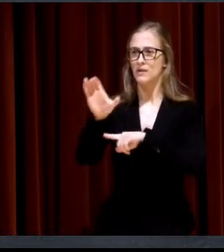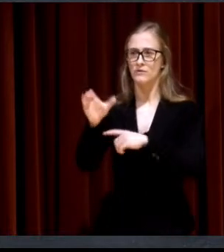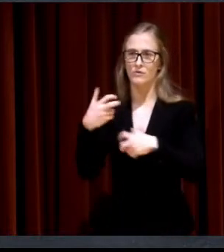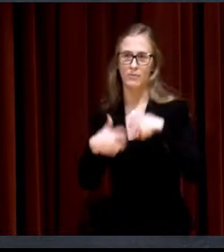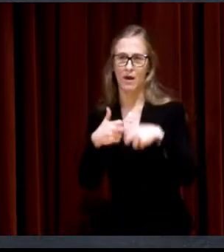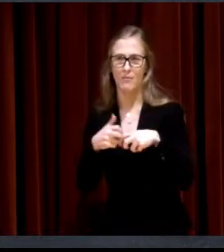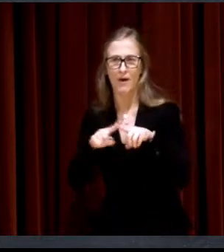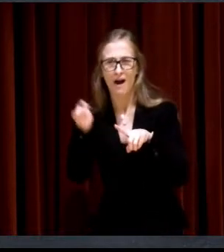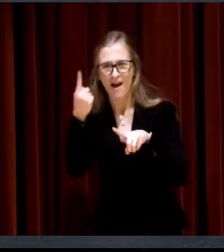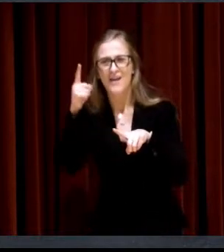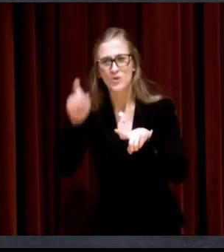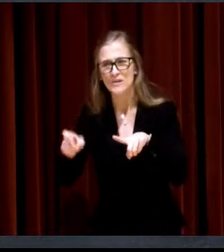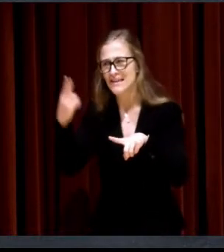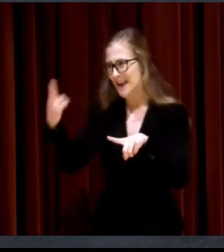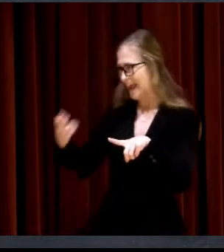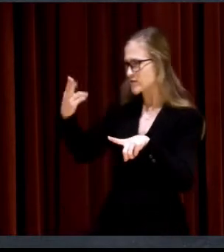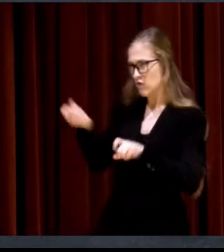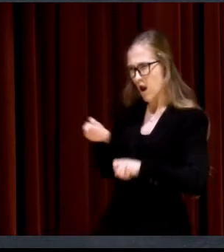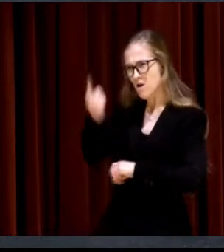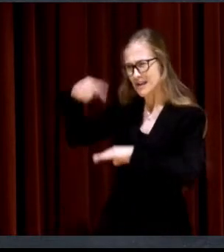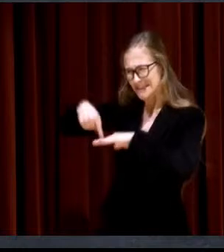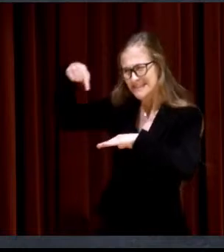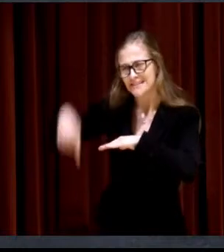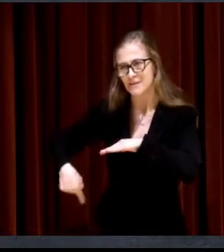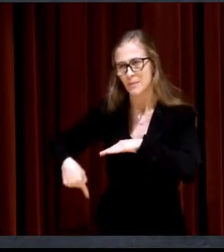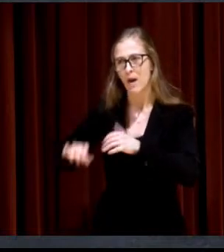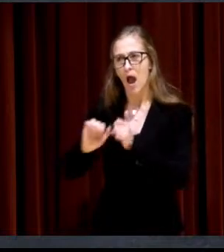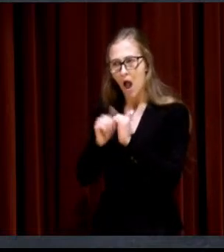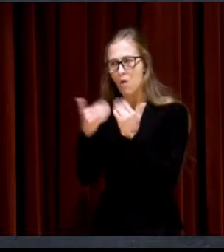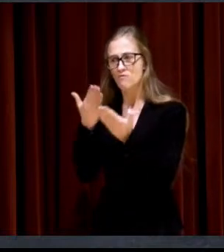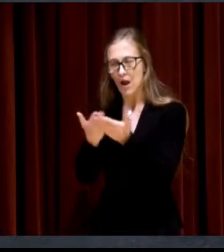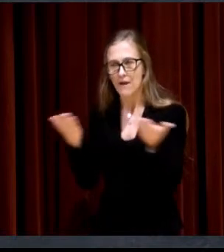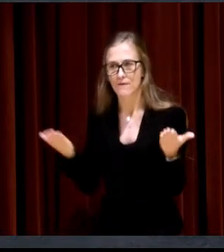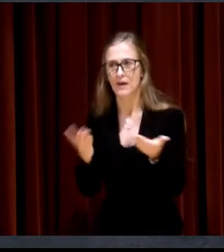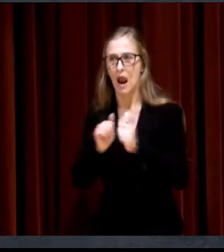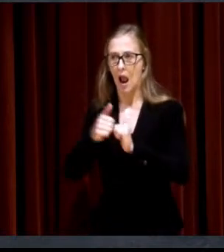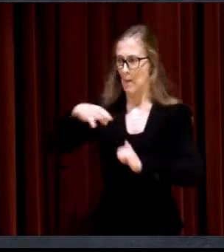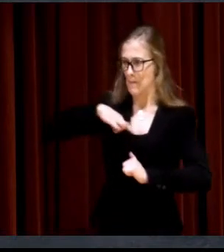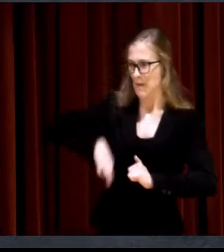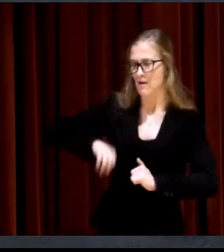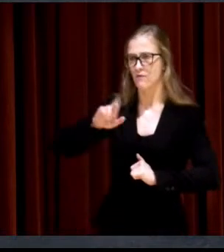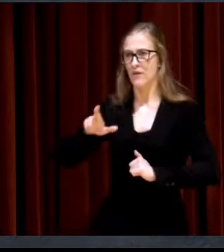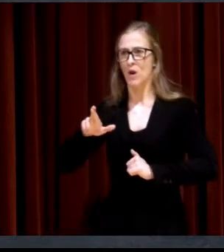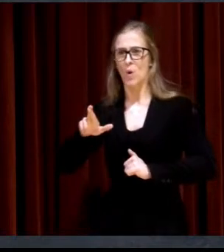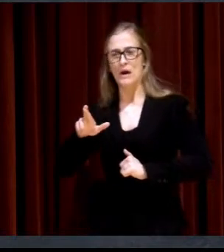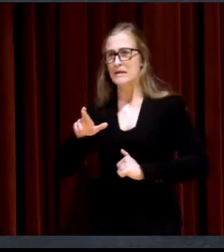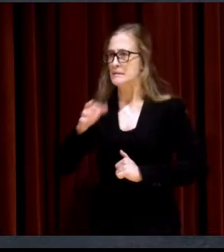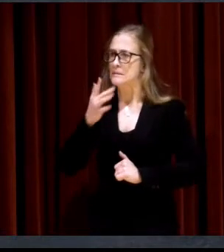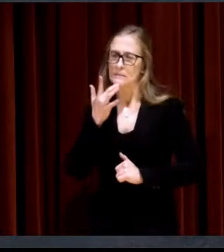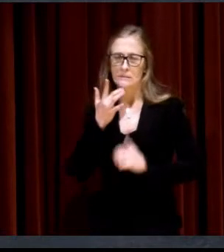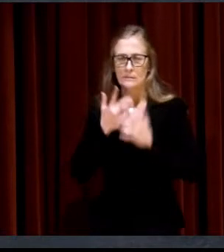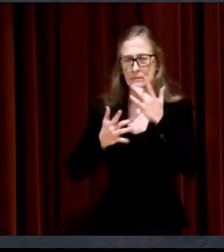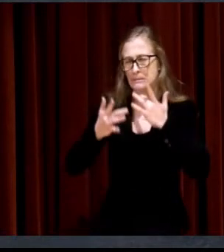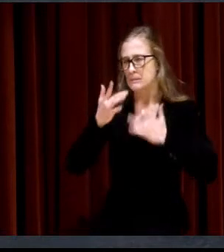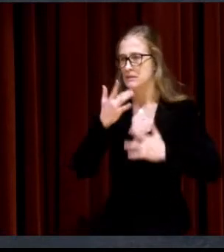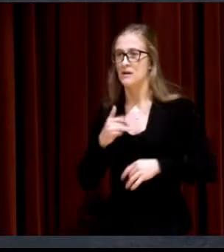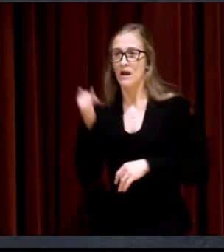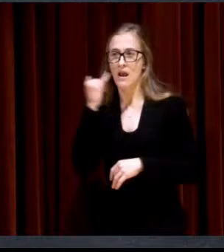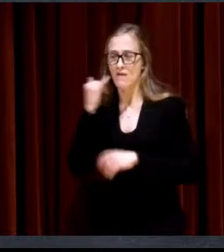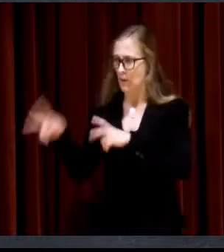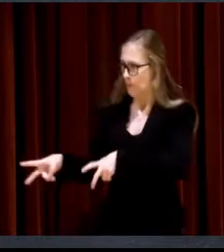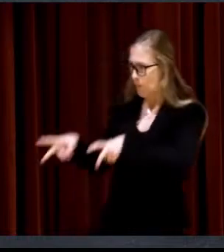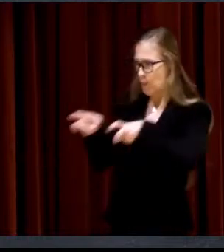of the history of how we got where we are, if you went through it, how you benefited or didn't benefit from it, if you were ripped out of